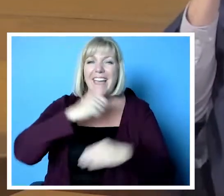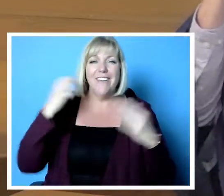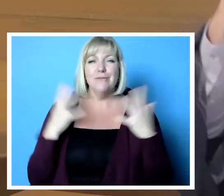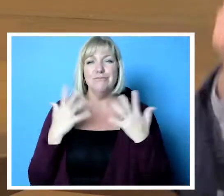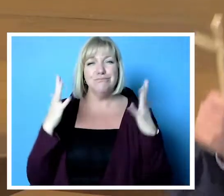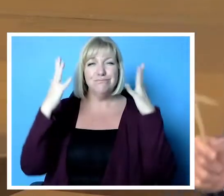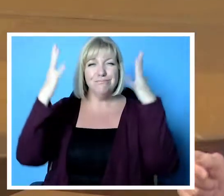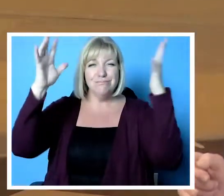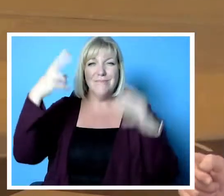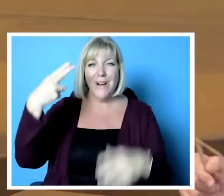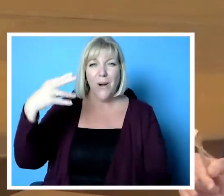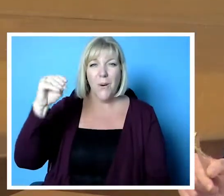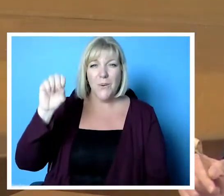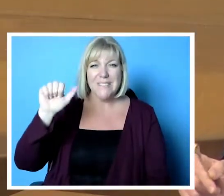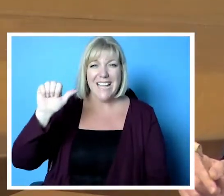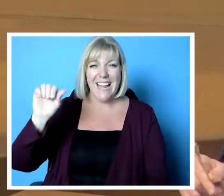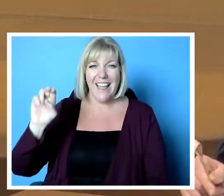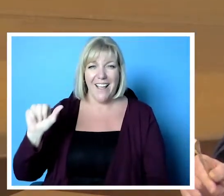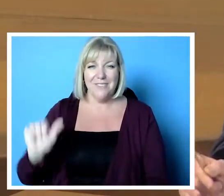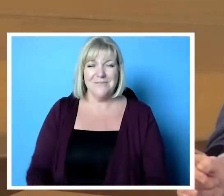us.